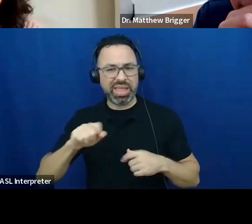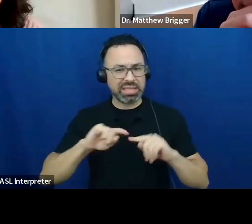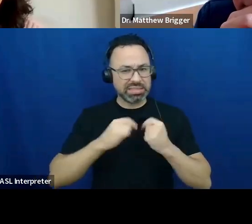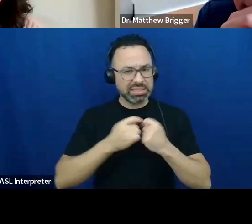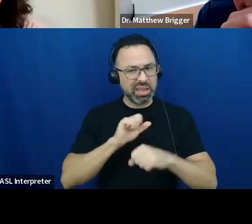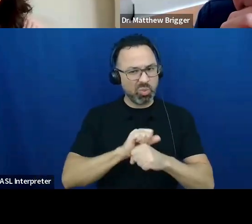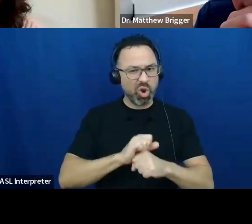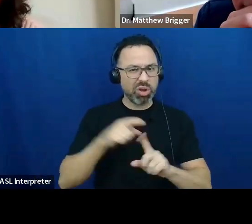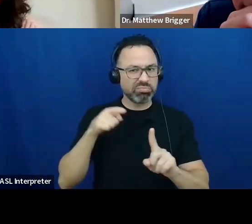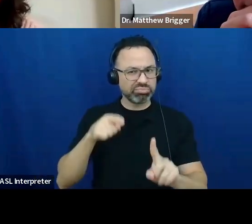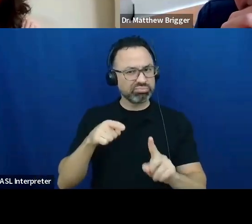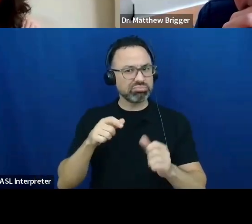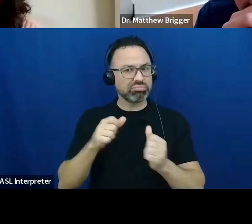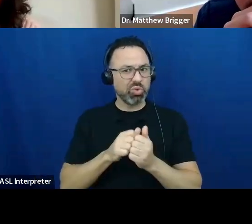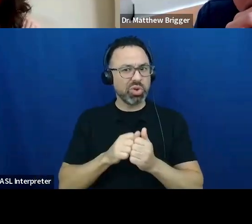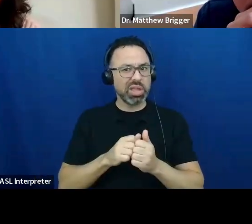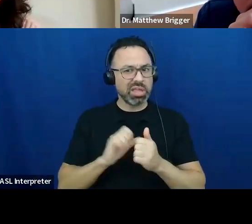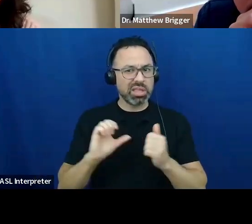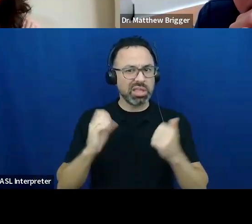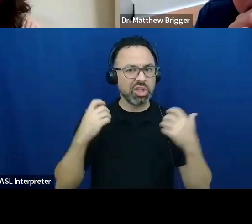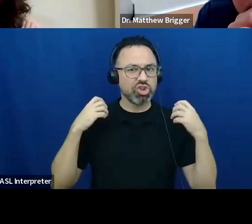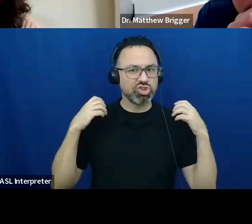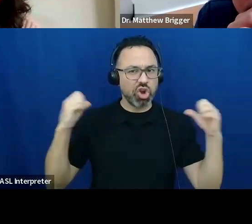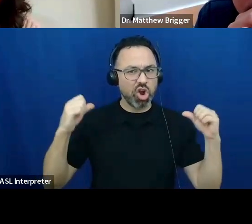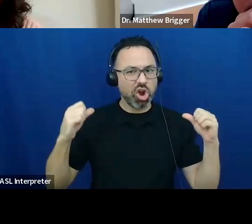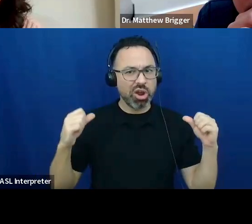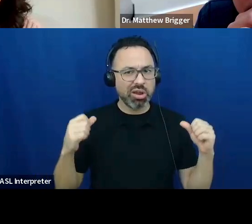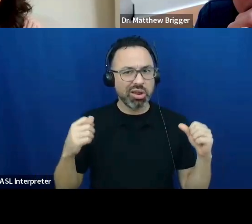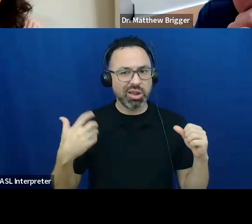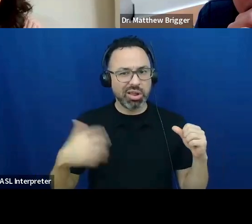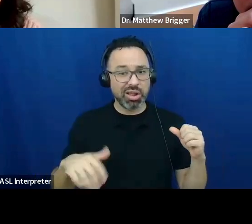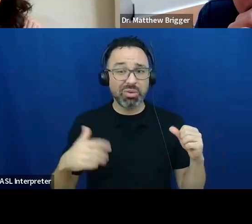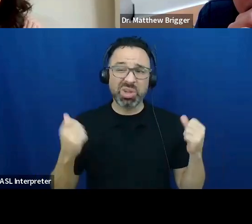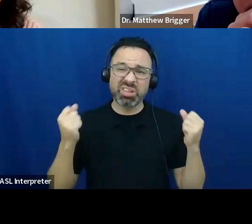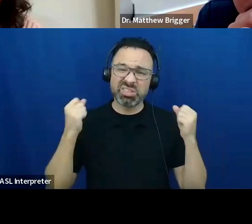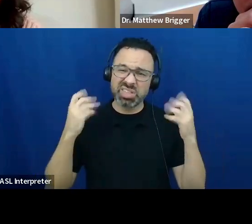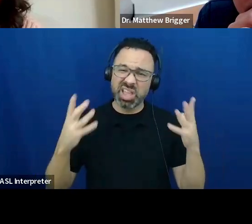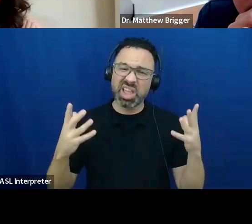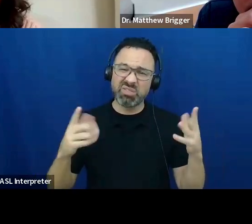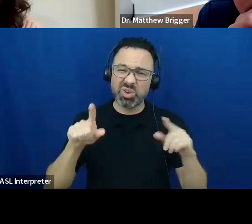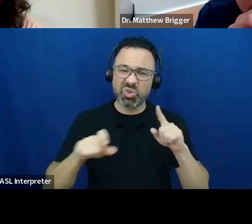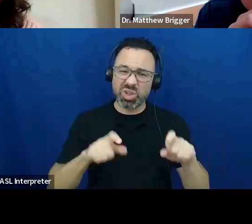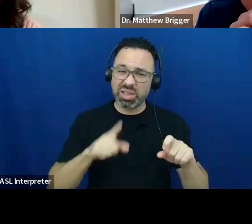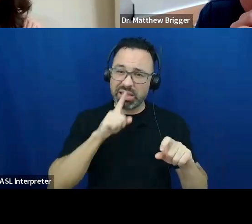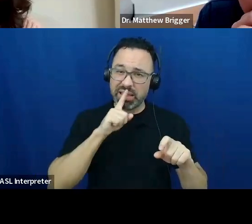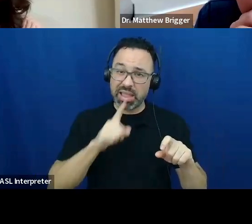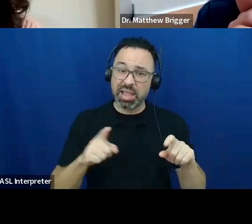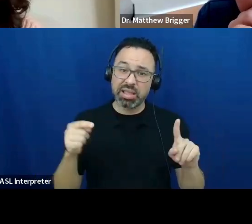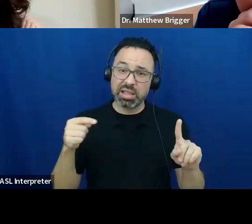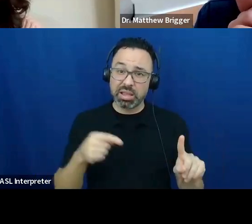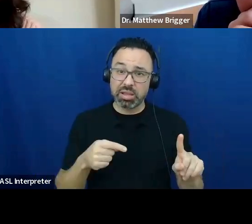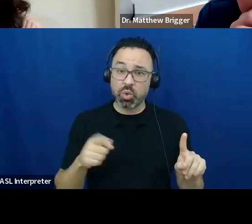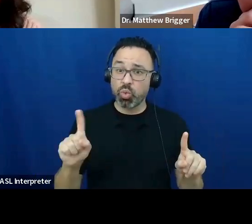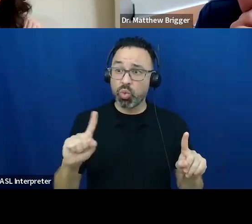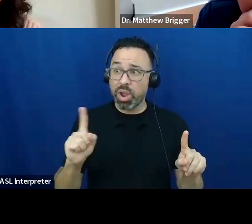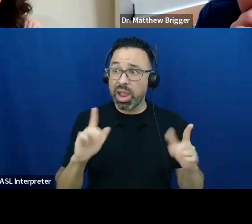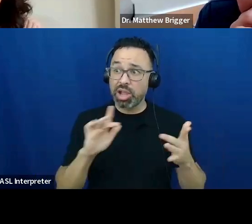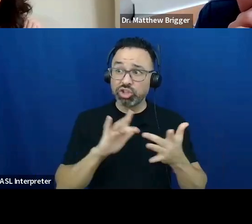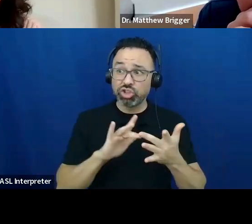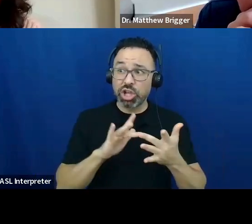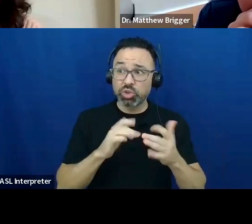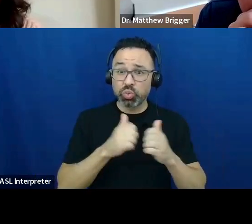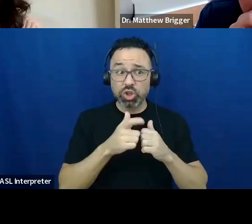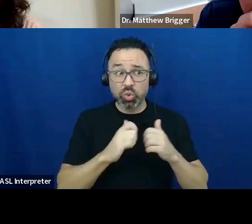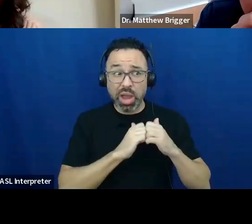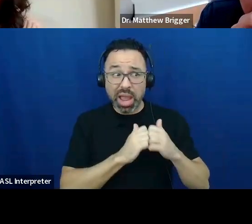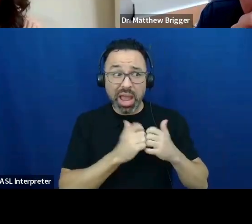syndrome when there's so many things that you have to look at. We had several questions actually of where do we get in touch with